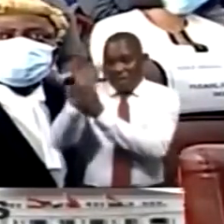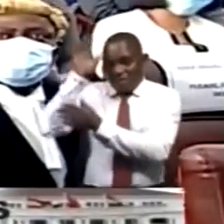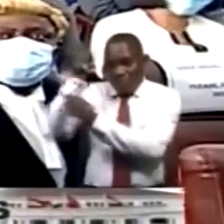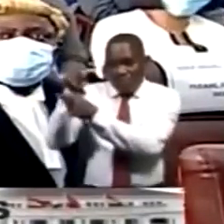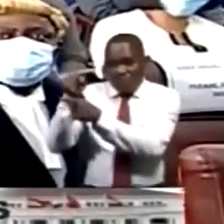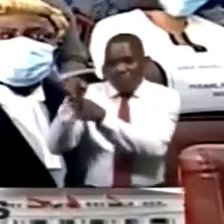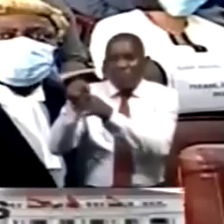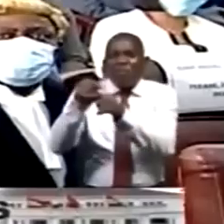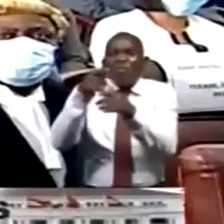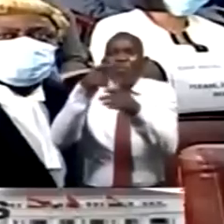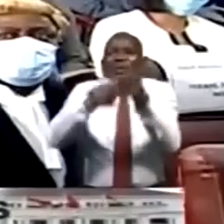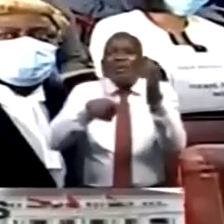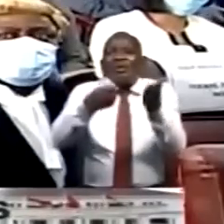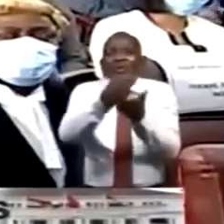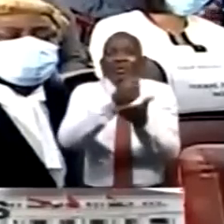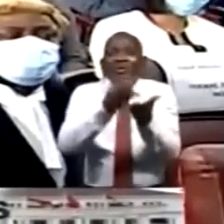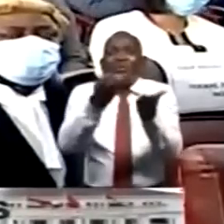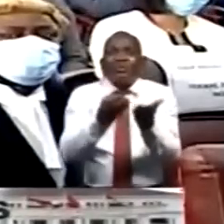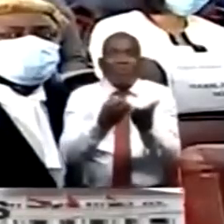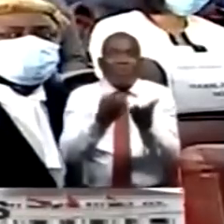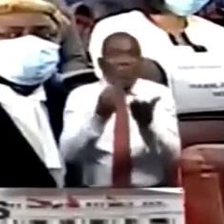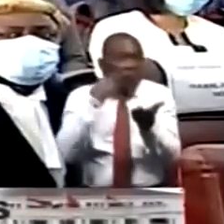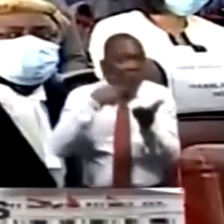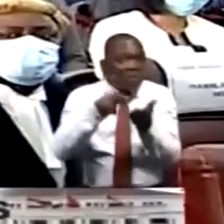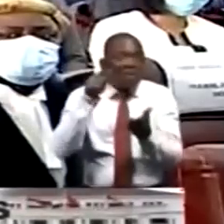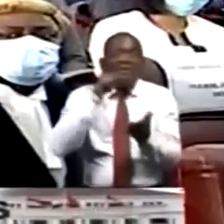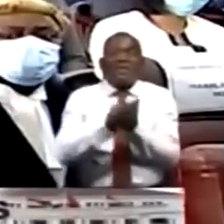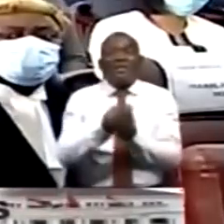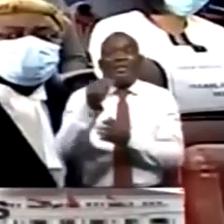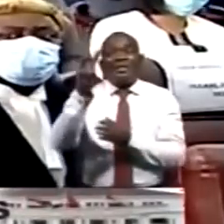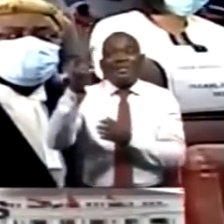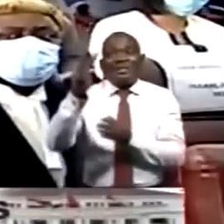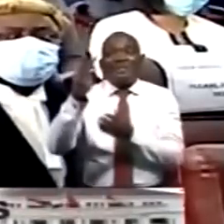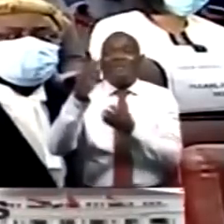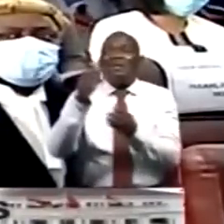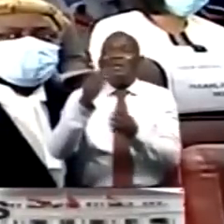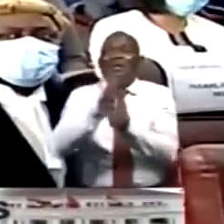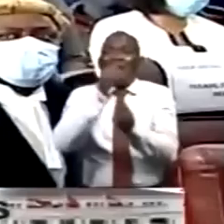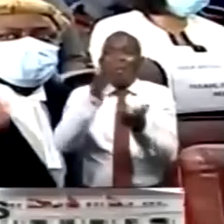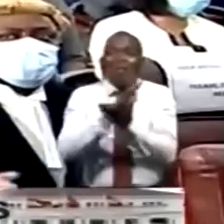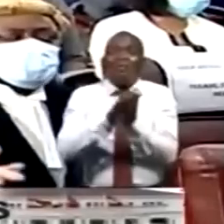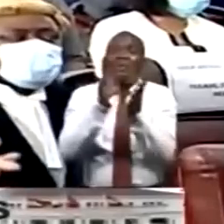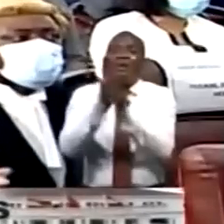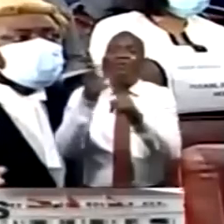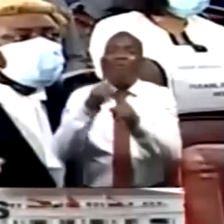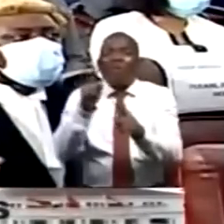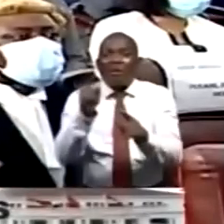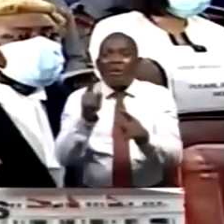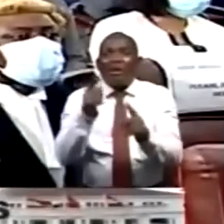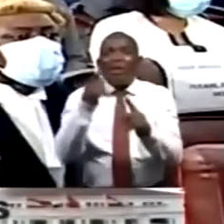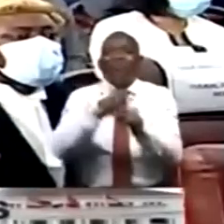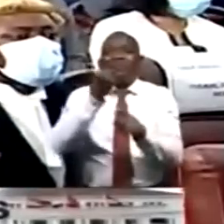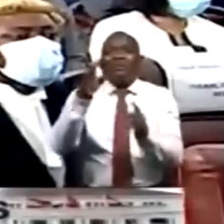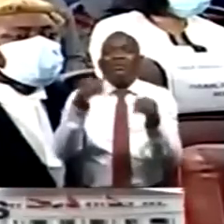what documents he's referring to. And he said the 16 summary sheets. And I asked him where he got it from. And he said he got it from the